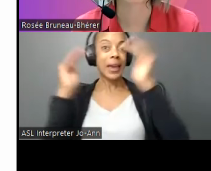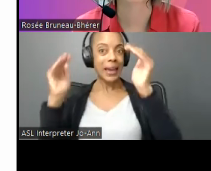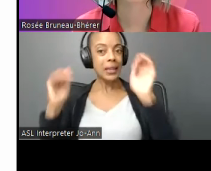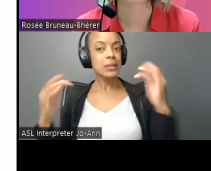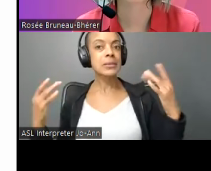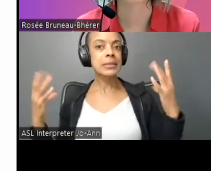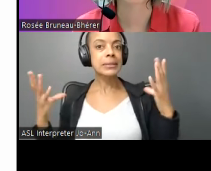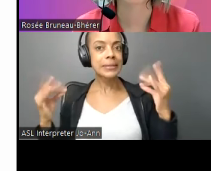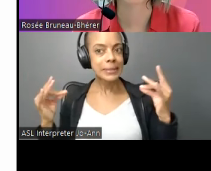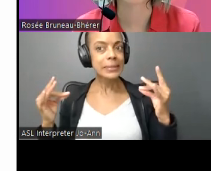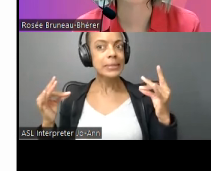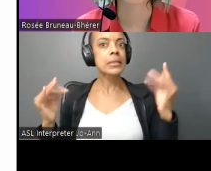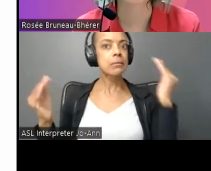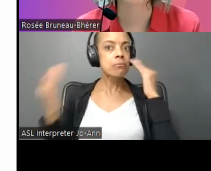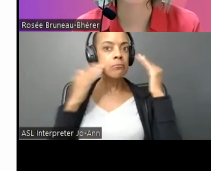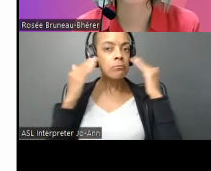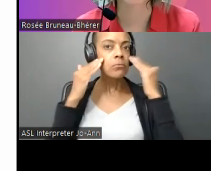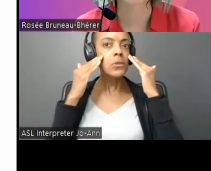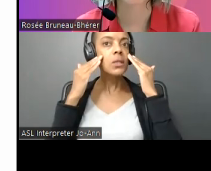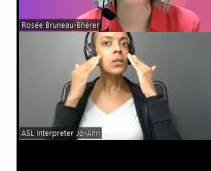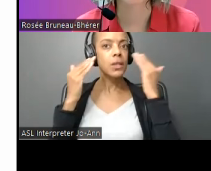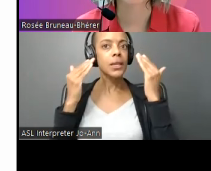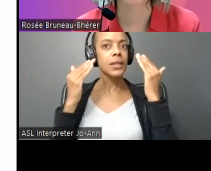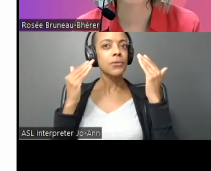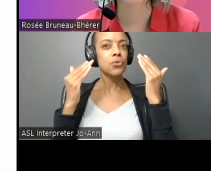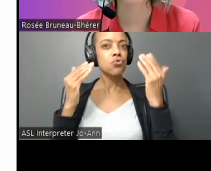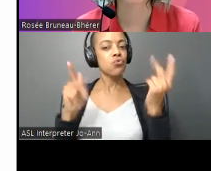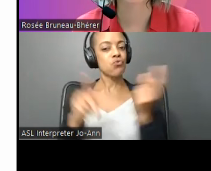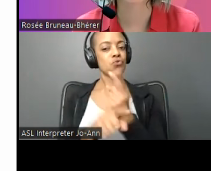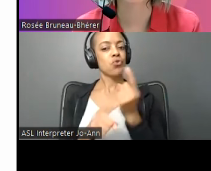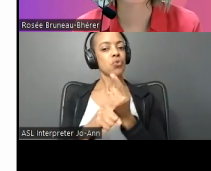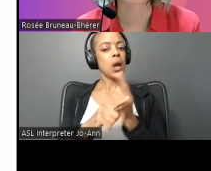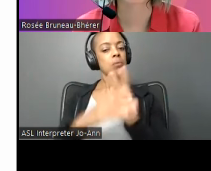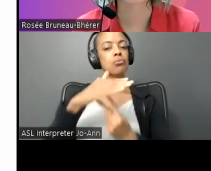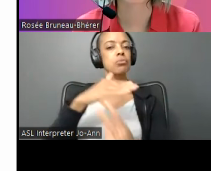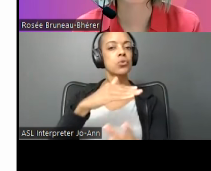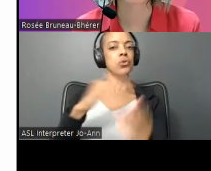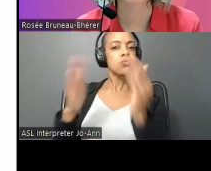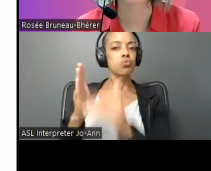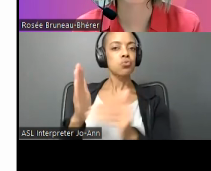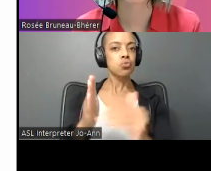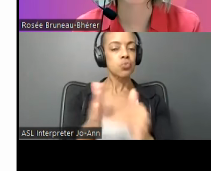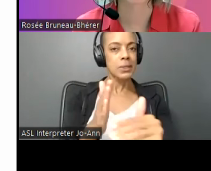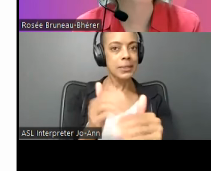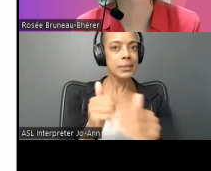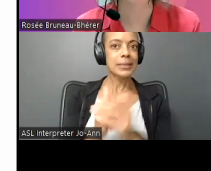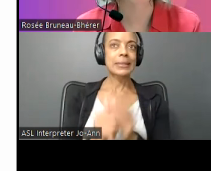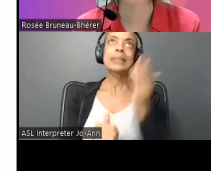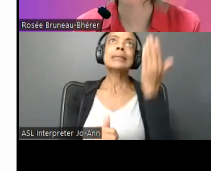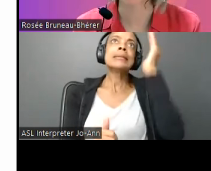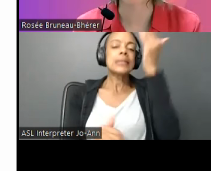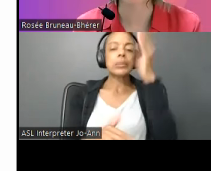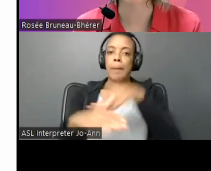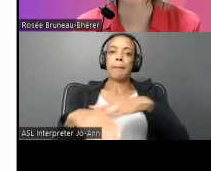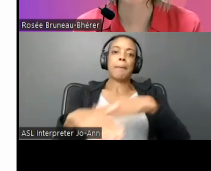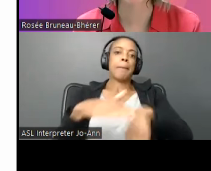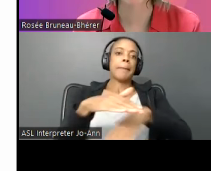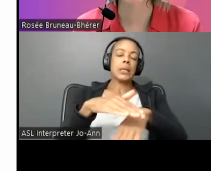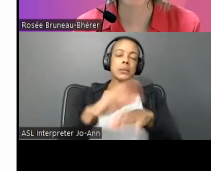the right routine, predictable routine. So even though this seems very basically parenting